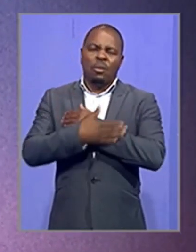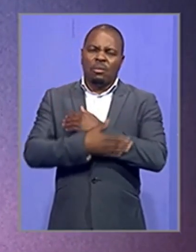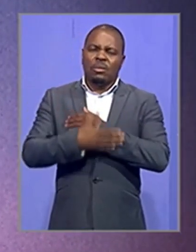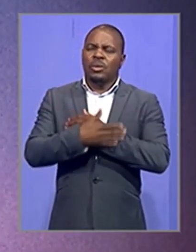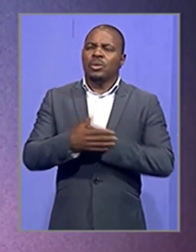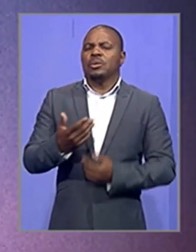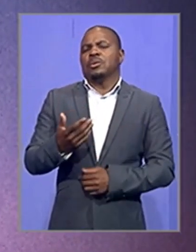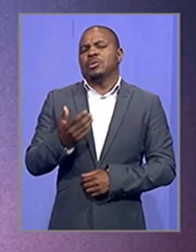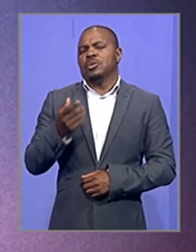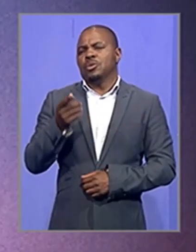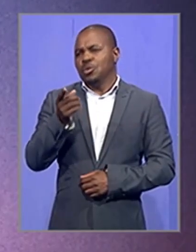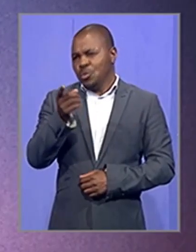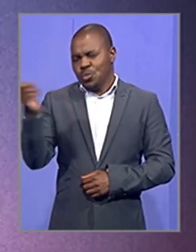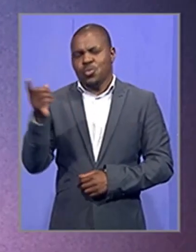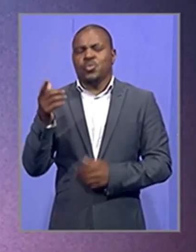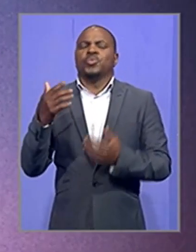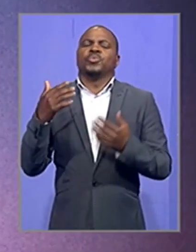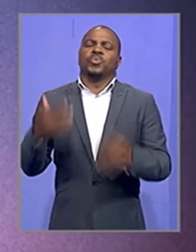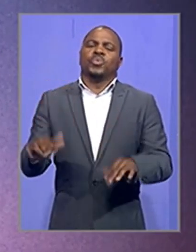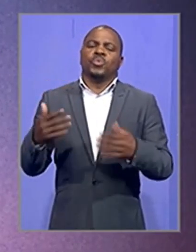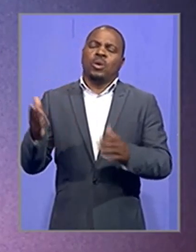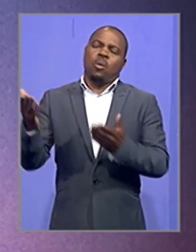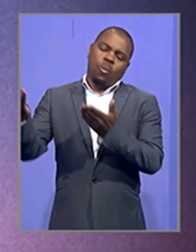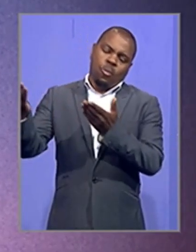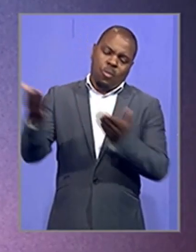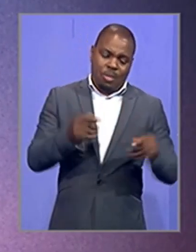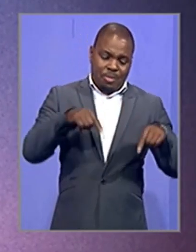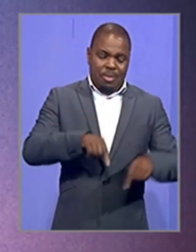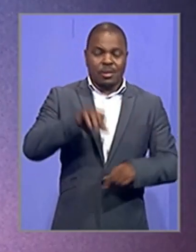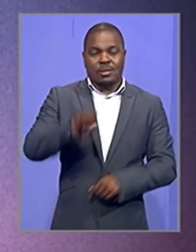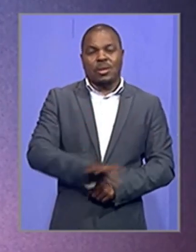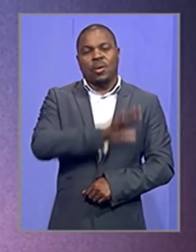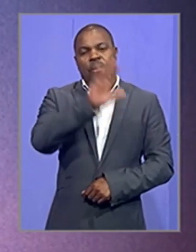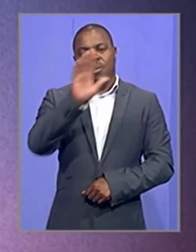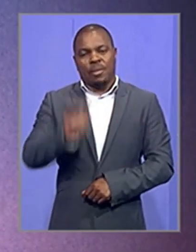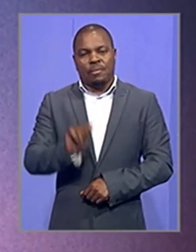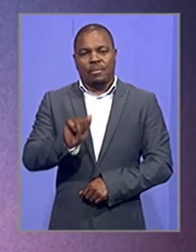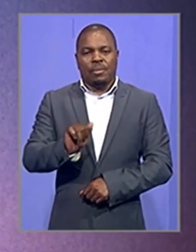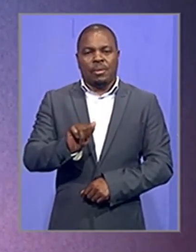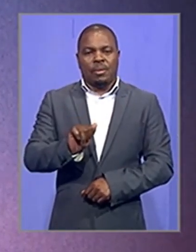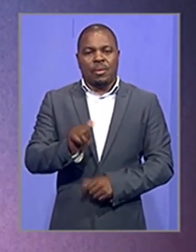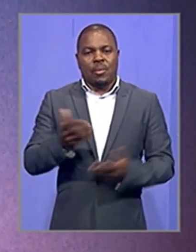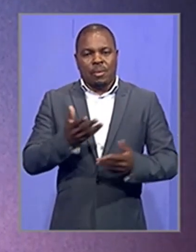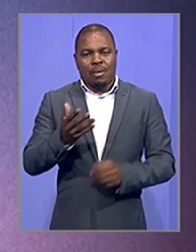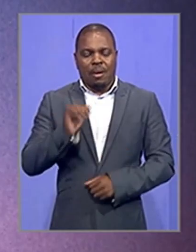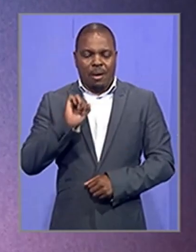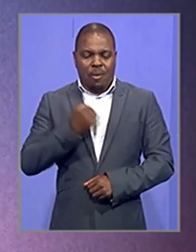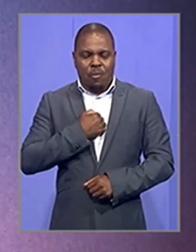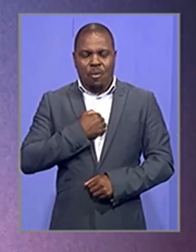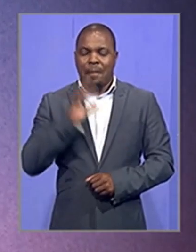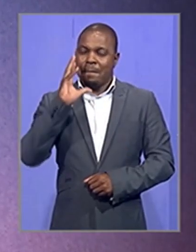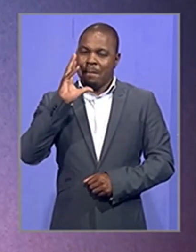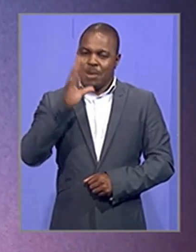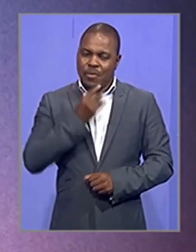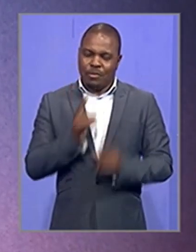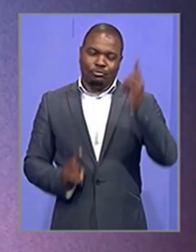well welcomed to South Africa and to our beautiful city, Cape Town.